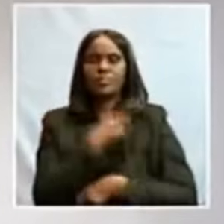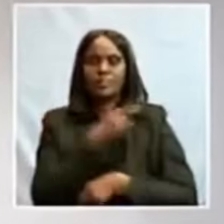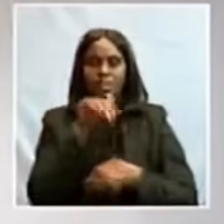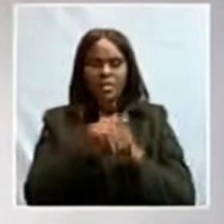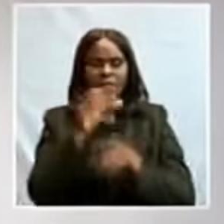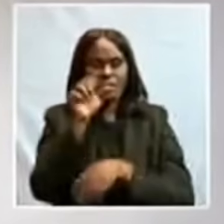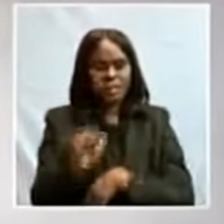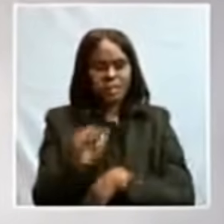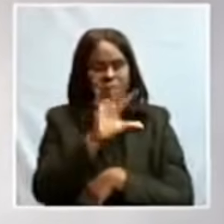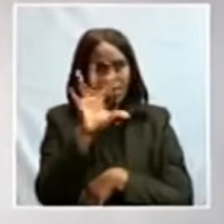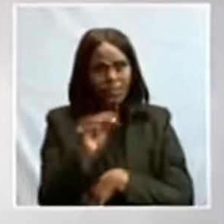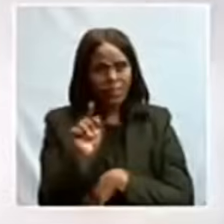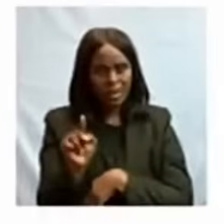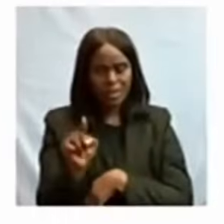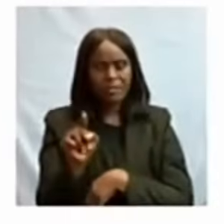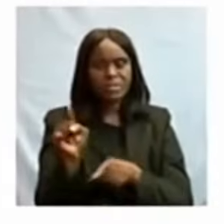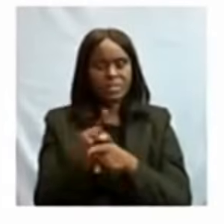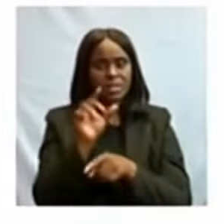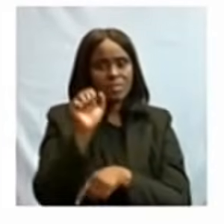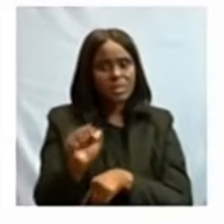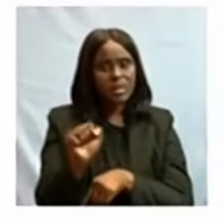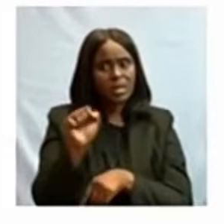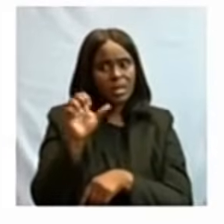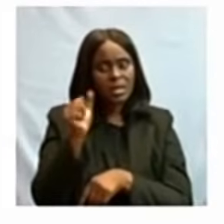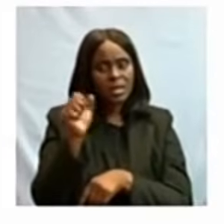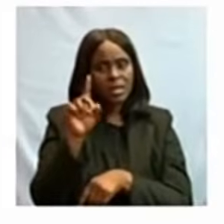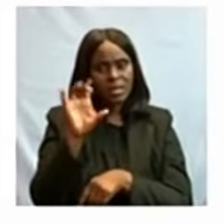the SADC region. SADC PF is